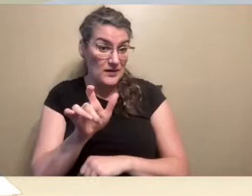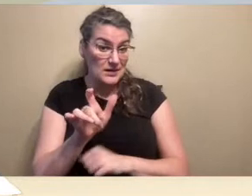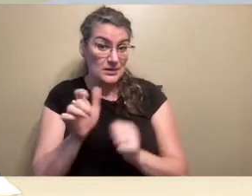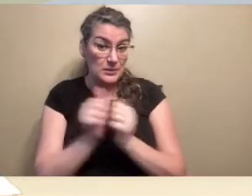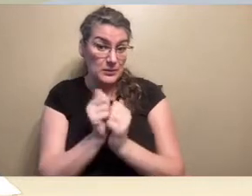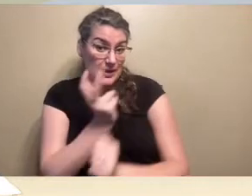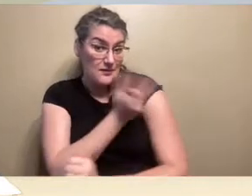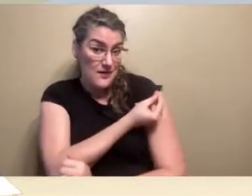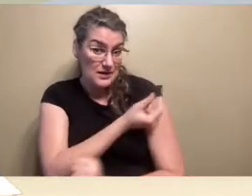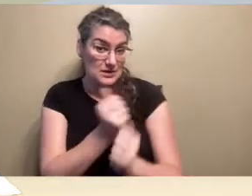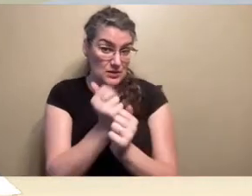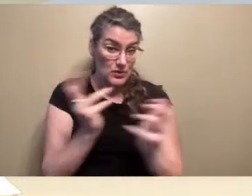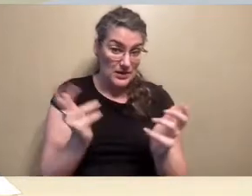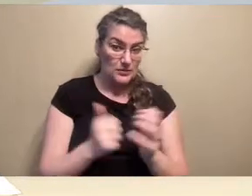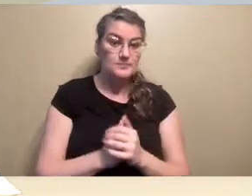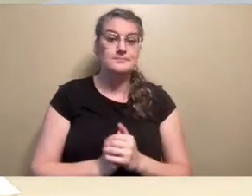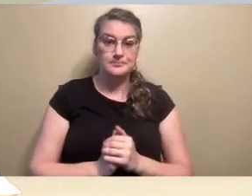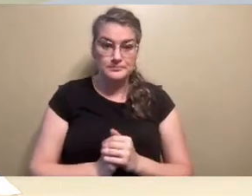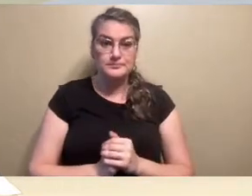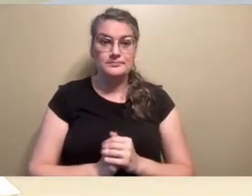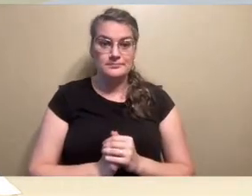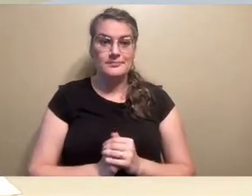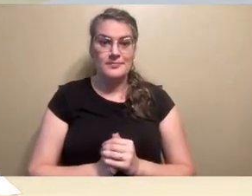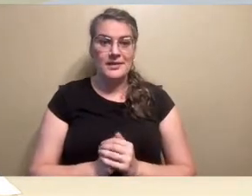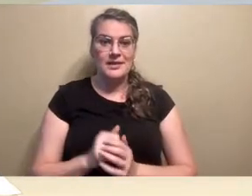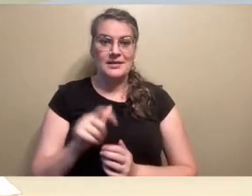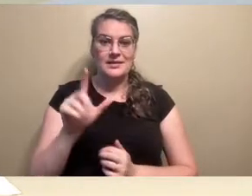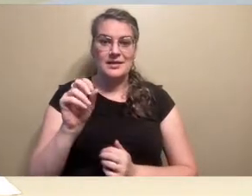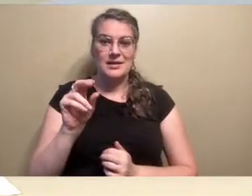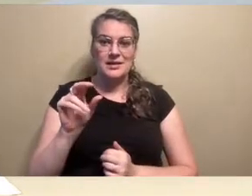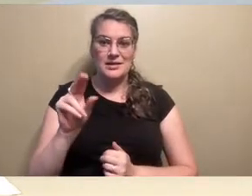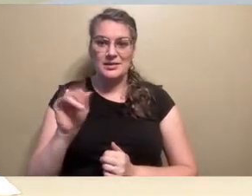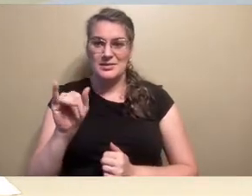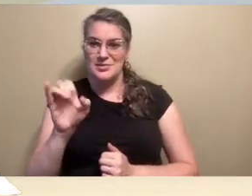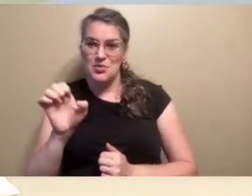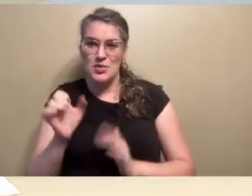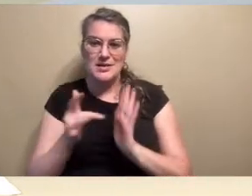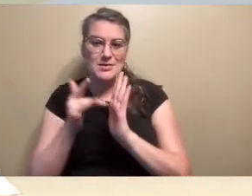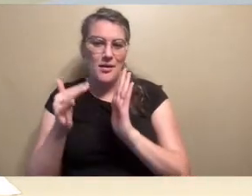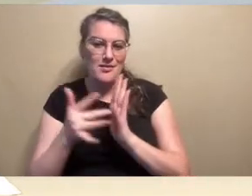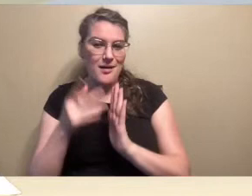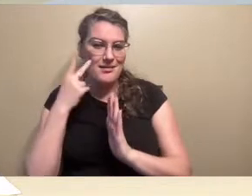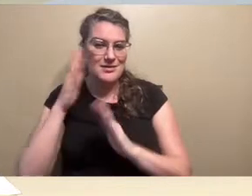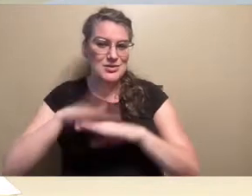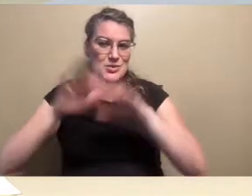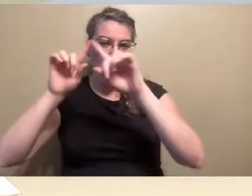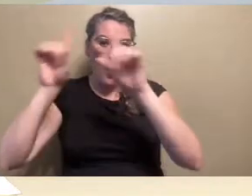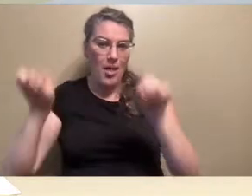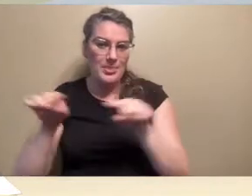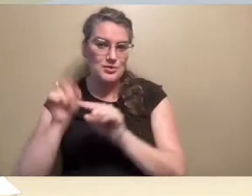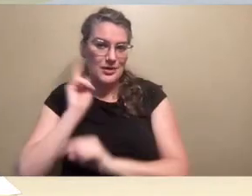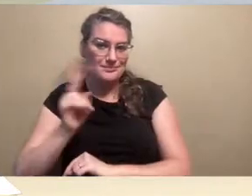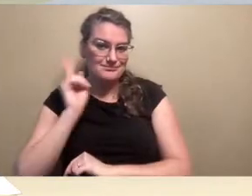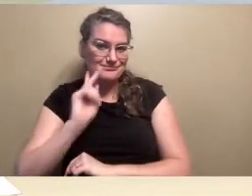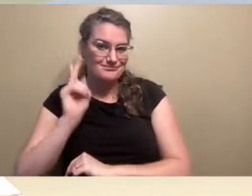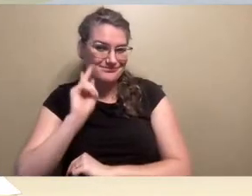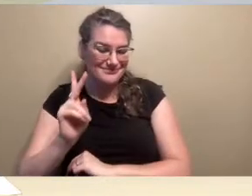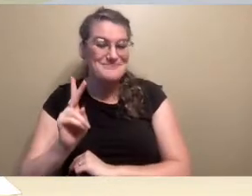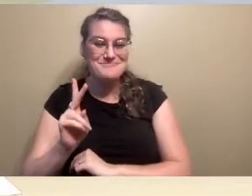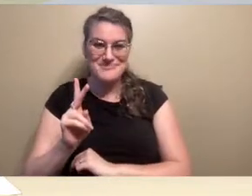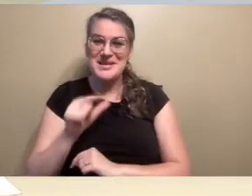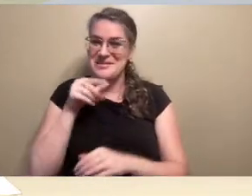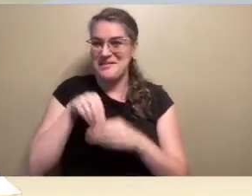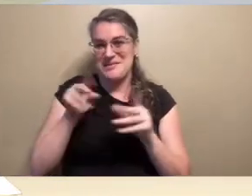Hi, Louise. I know I get a chance to sometimes see you, at least on the screen, more regularly too.